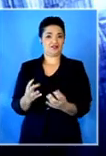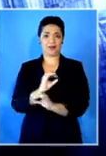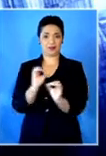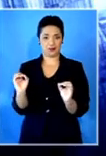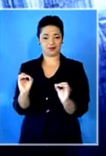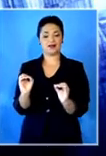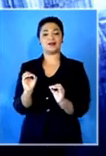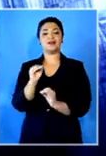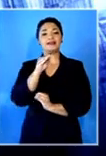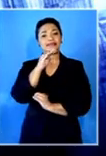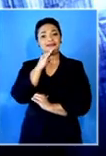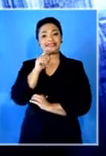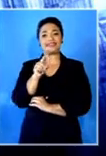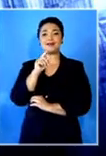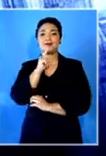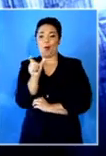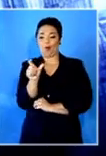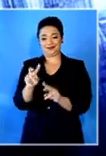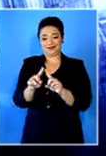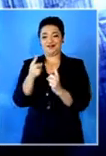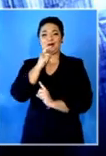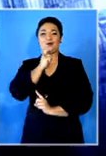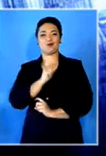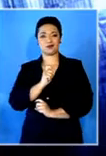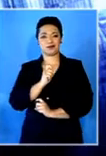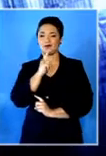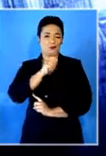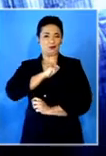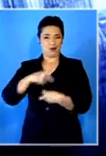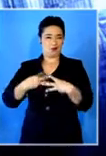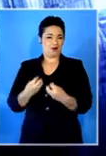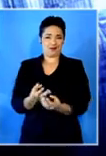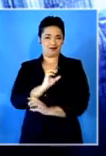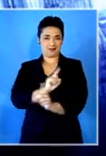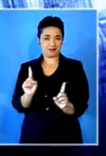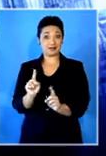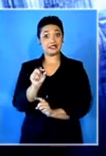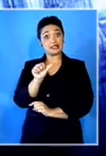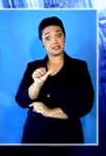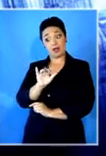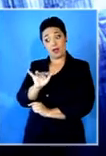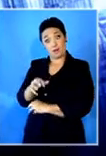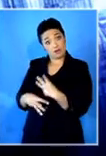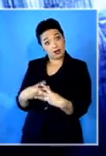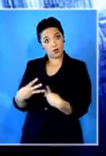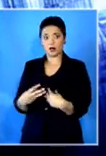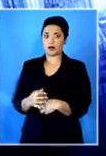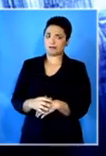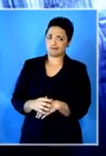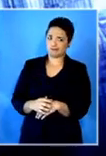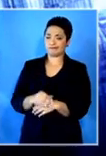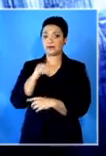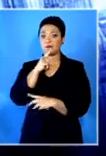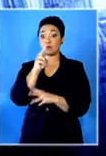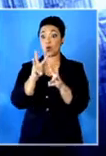the sophistry and the semantics that are very important to unpack. And of course, you know, the notion of 6 million jobs is really counter-cyclical,